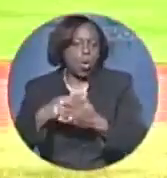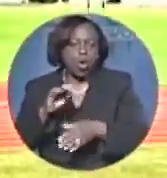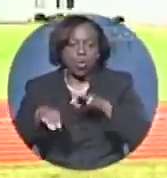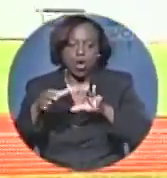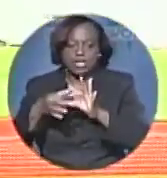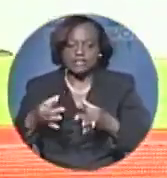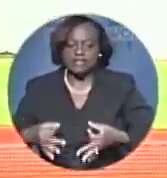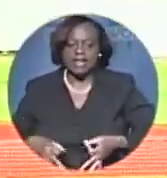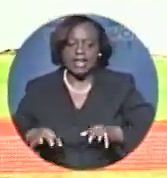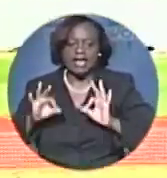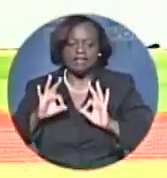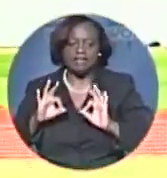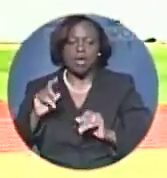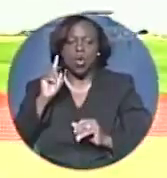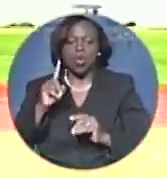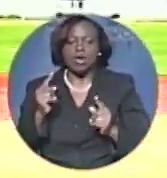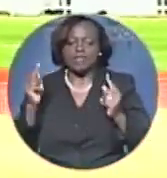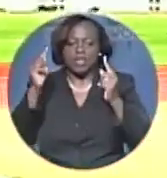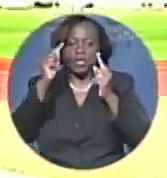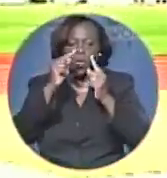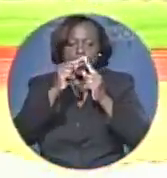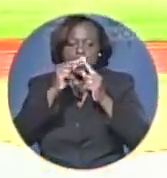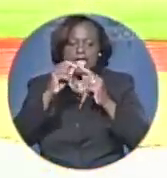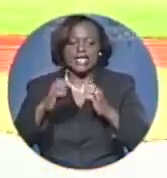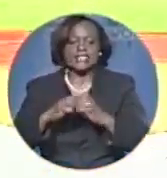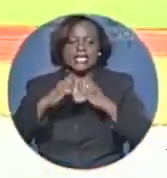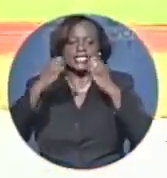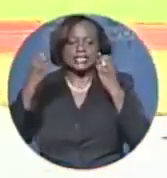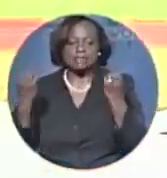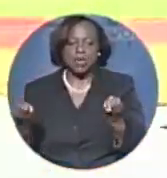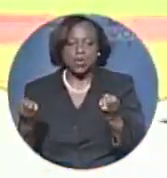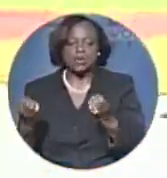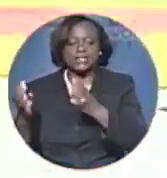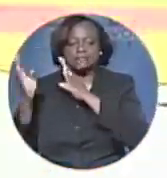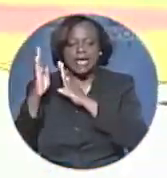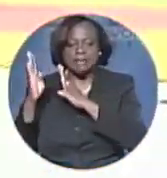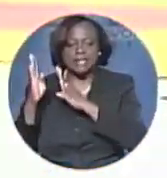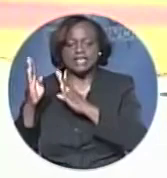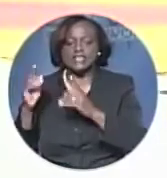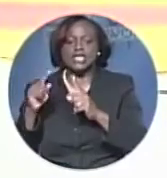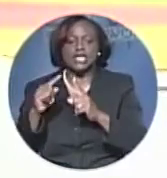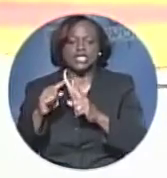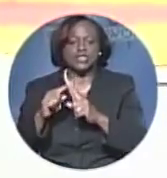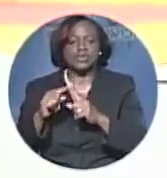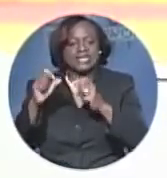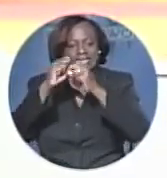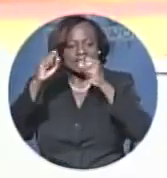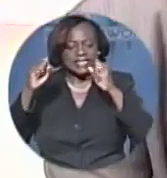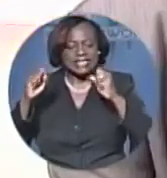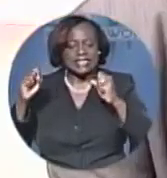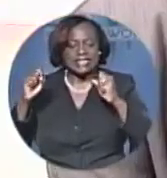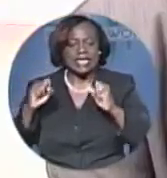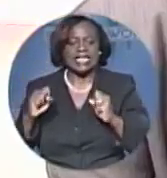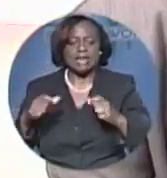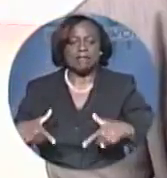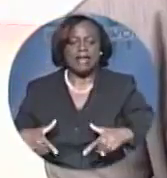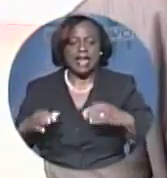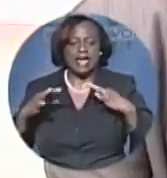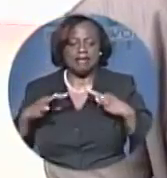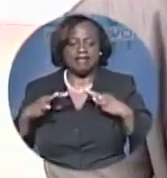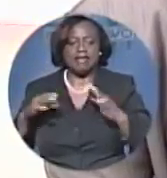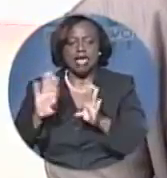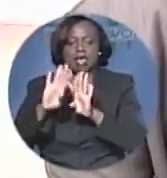the goals of Saturday's main event is to expose Bahamians to something before now unfamiliar to us, stadium life. The doors open at 4